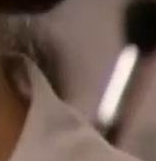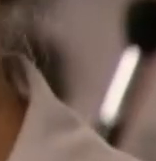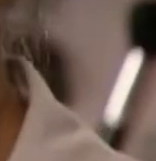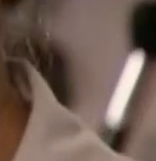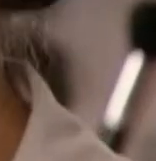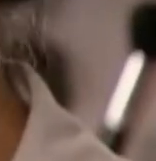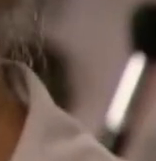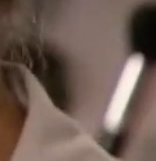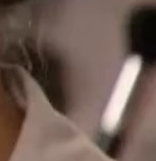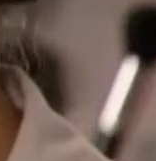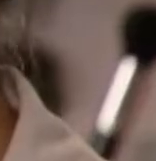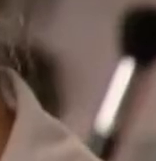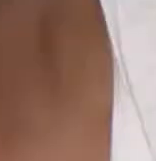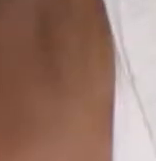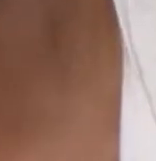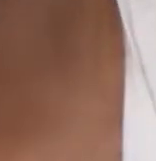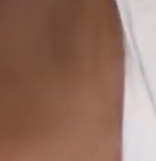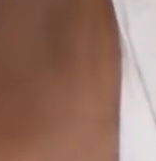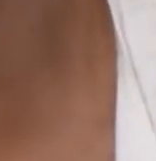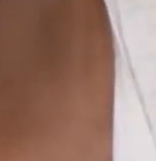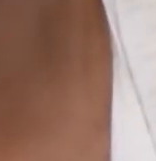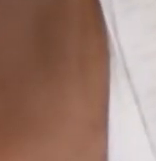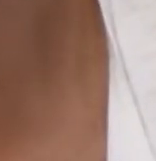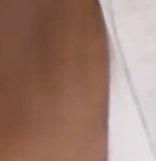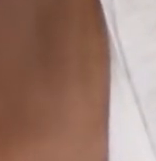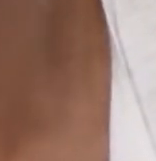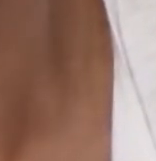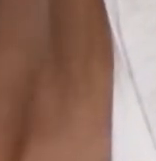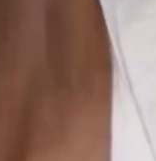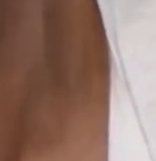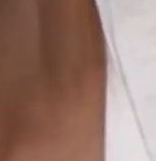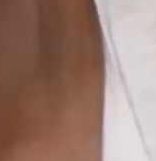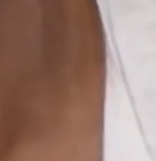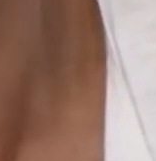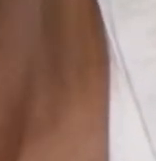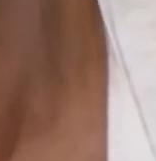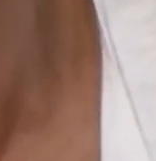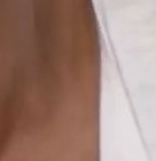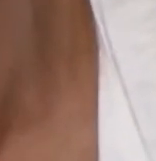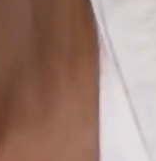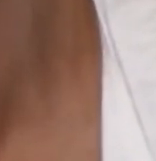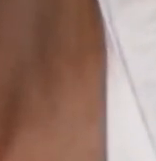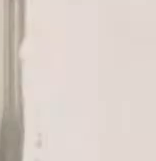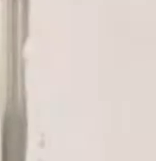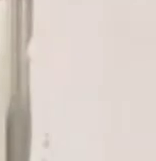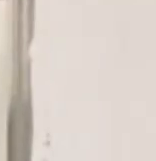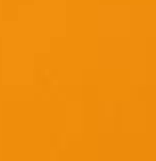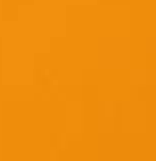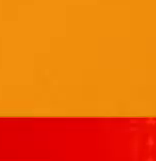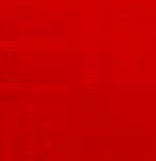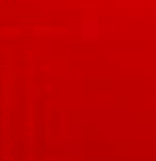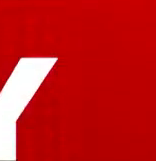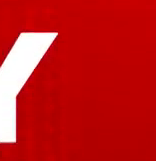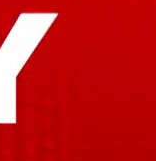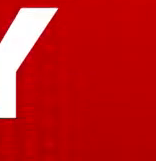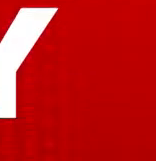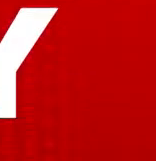You and my son cannot be together. I would never have something to do with a woman as sick and as false as you are.